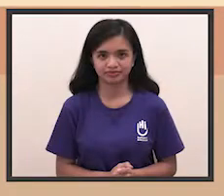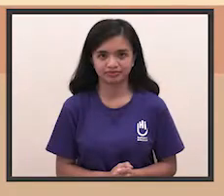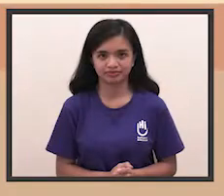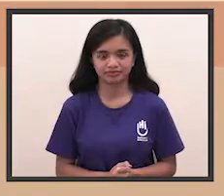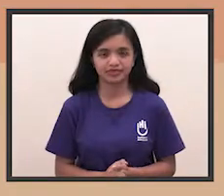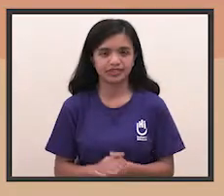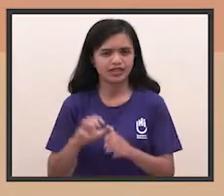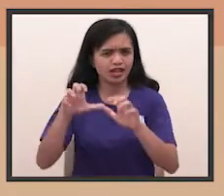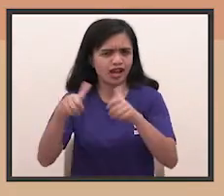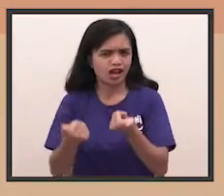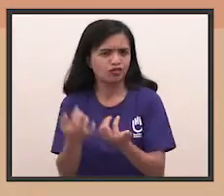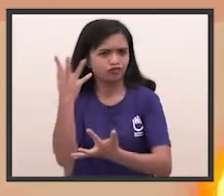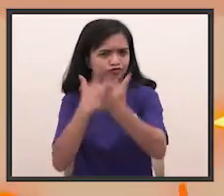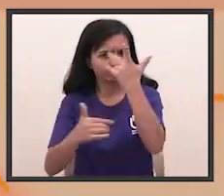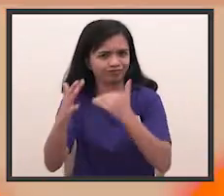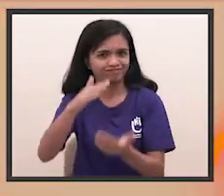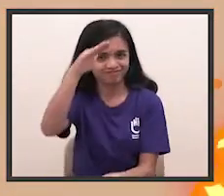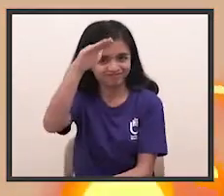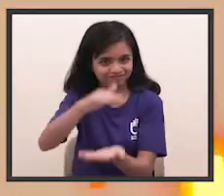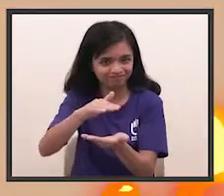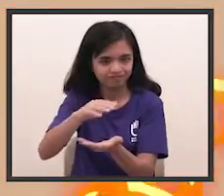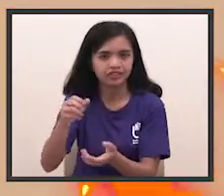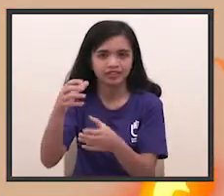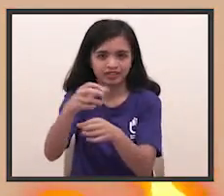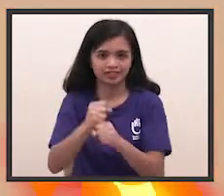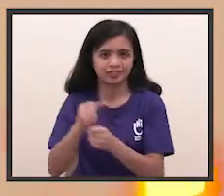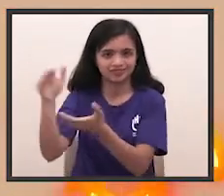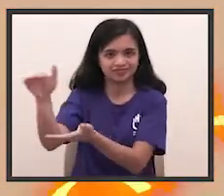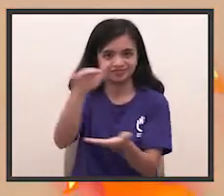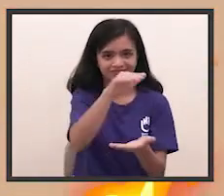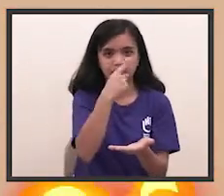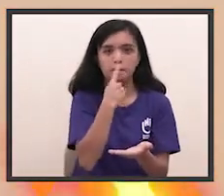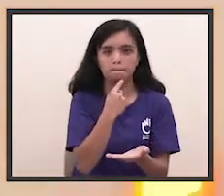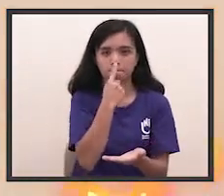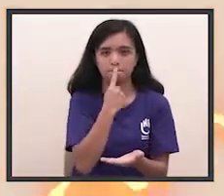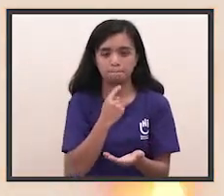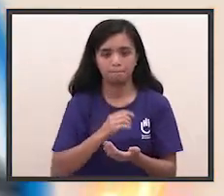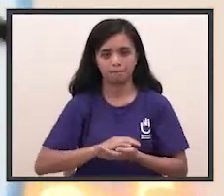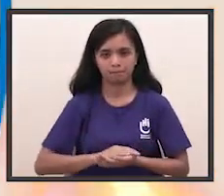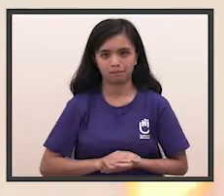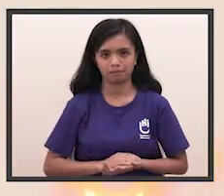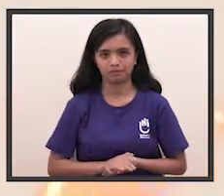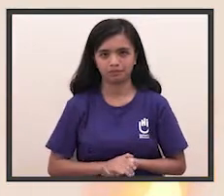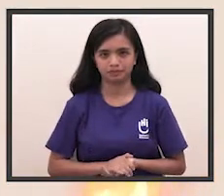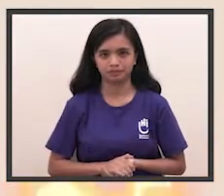Use a fire extinguisher to help put out the fire.